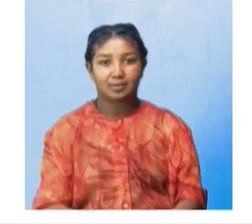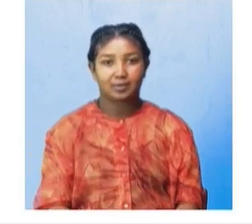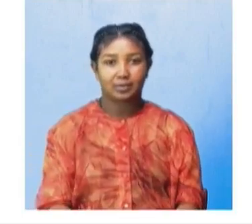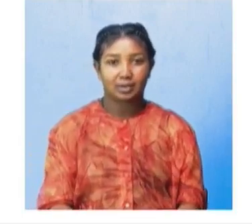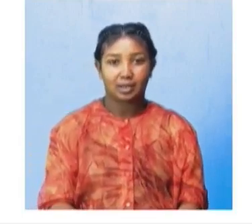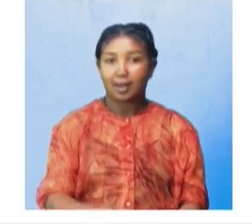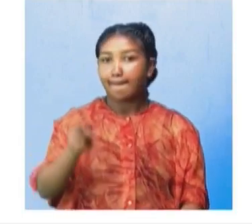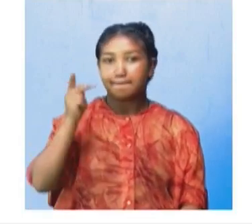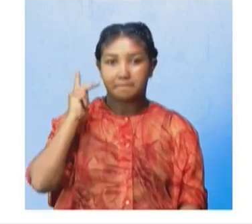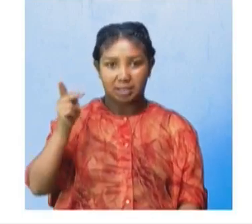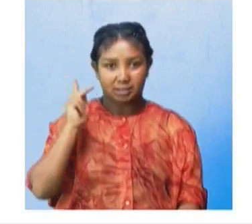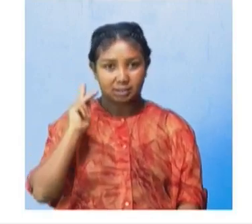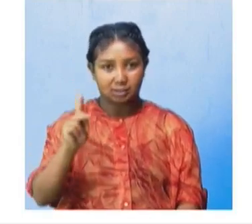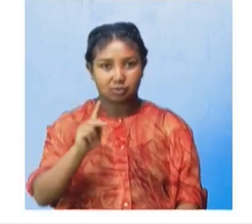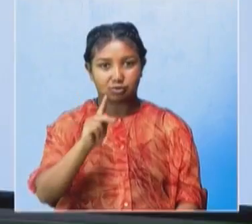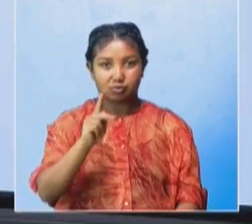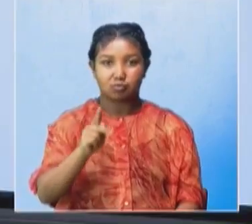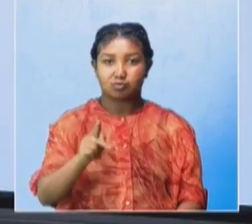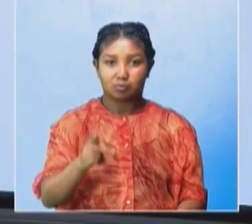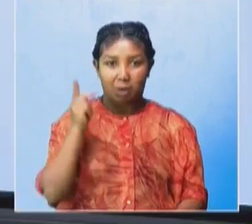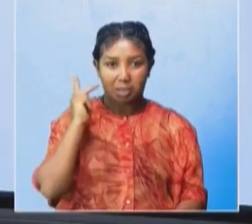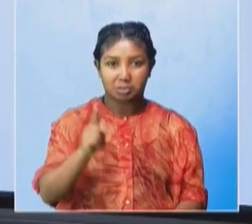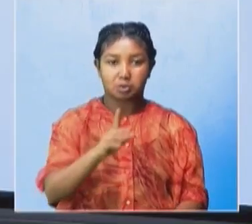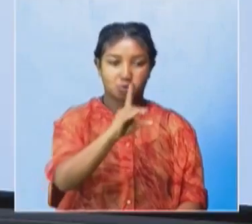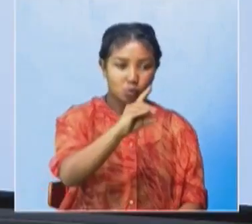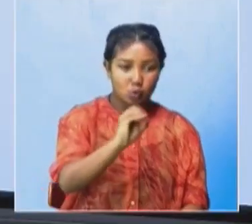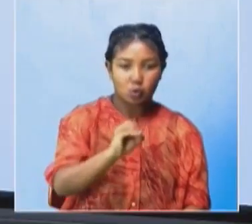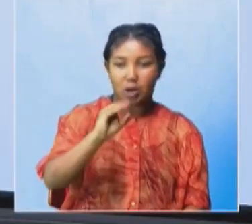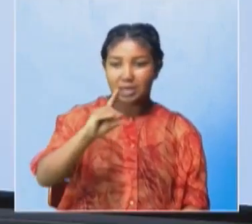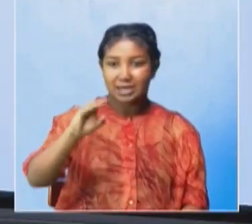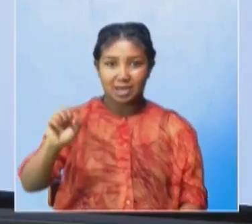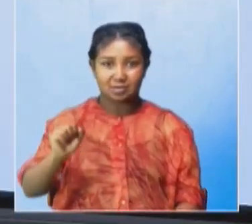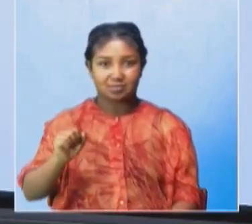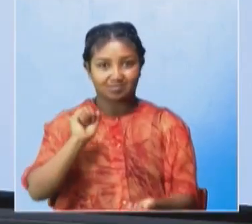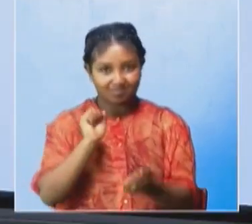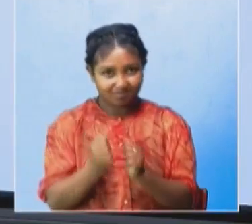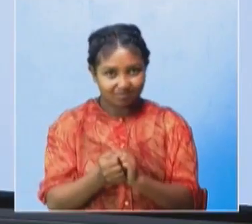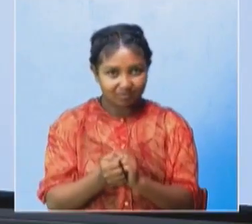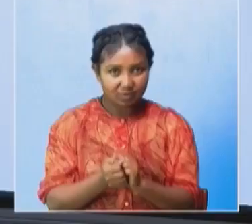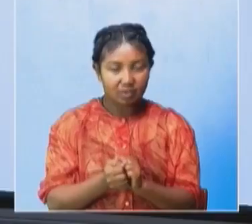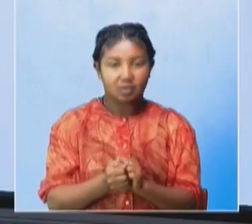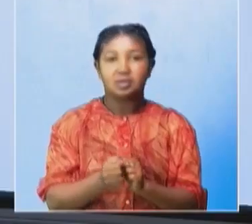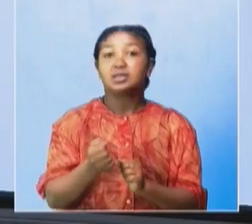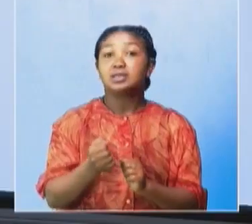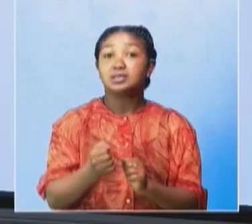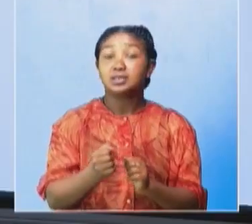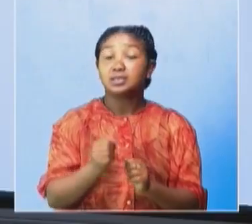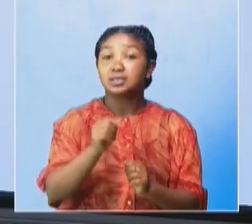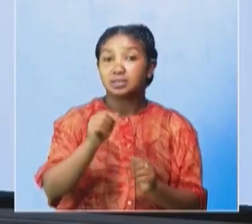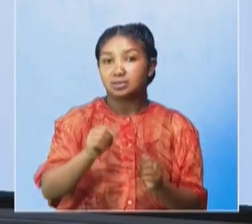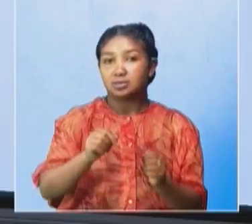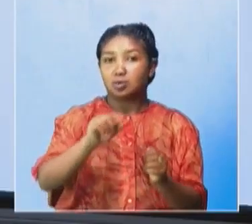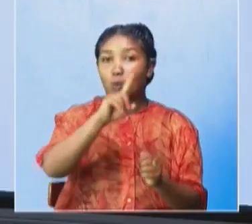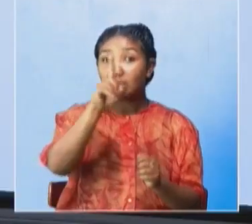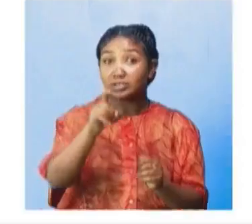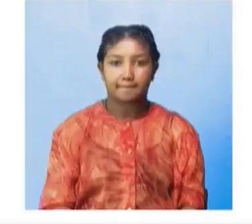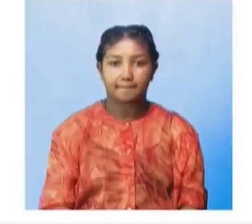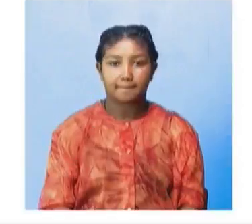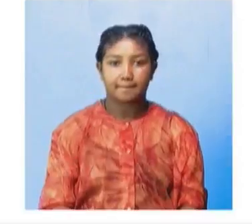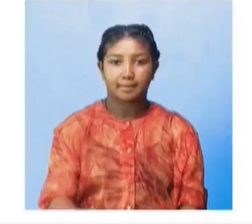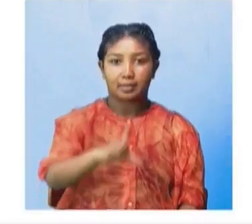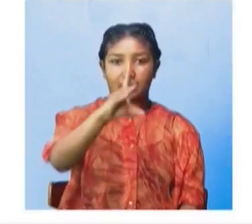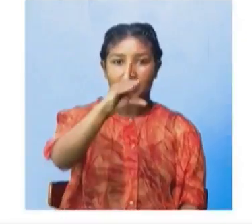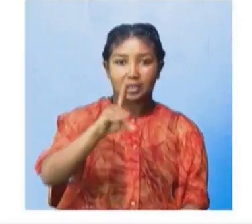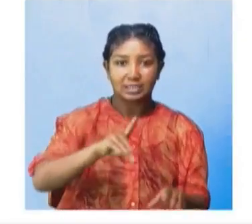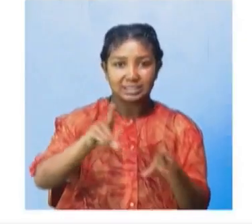This is the past form of do and does. Here is did. So when we come to question, we can use this did. So